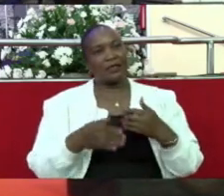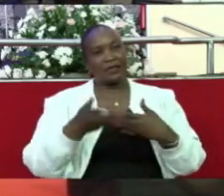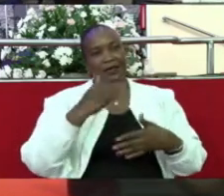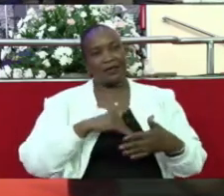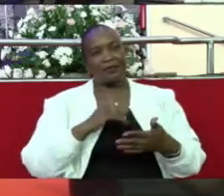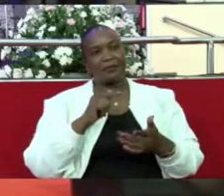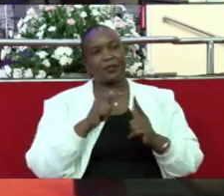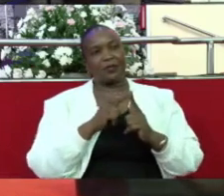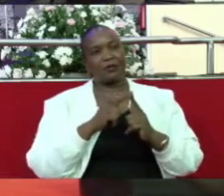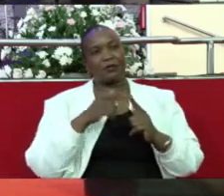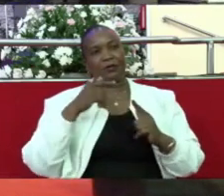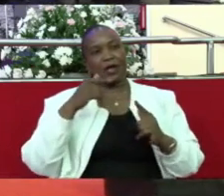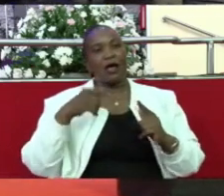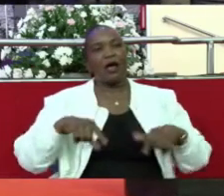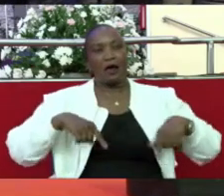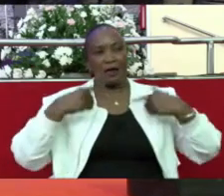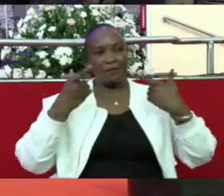But there is also good news.